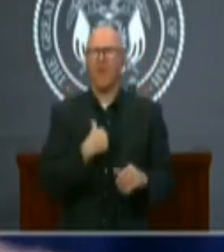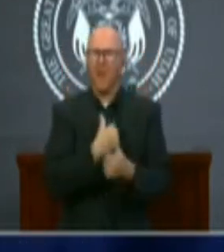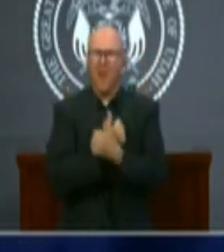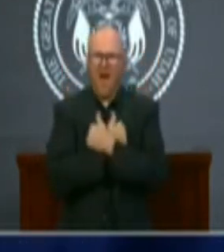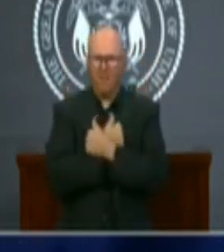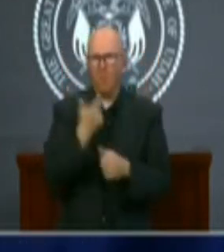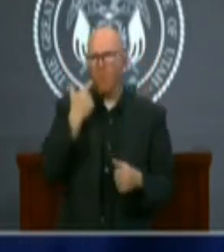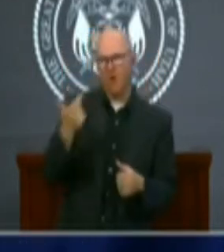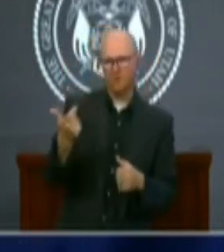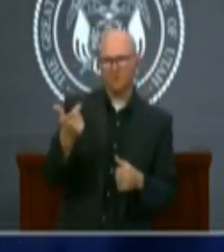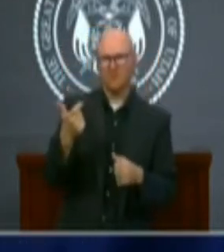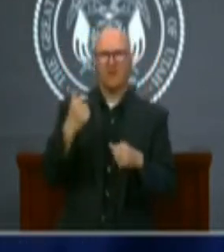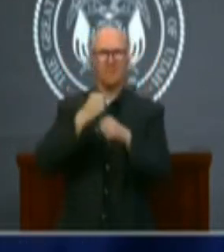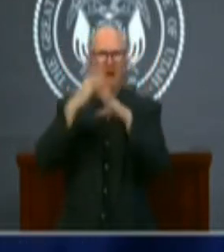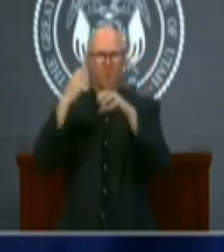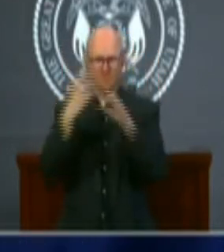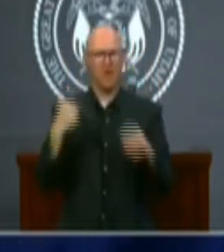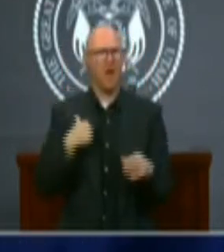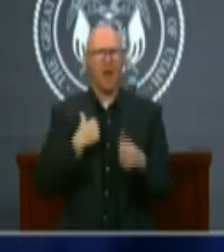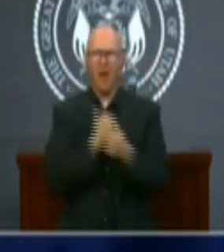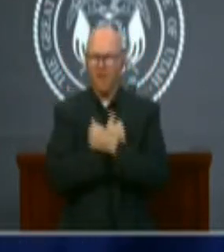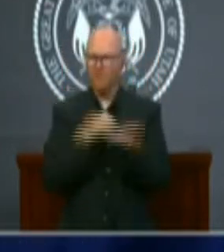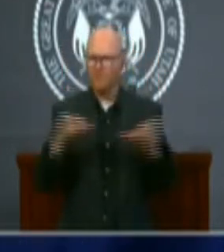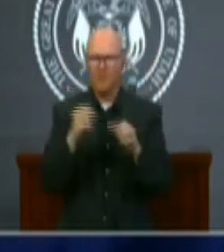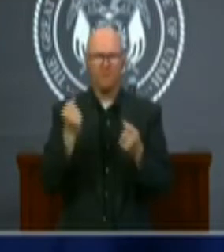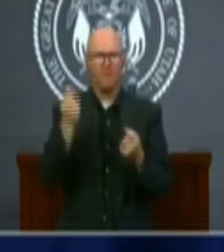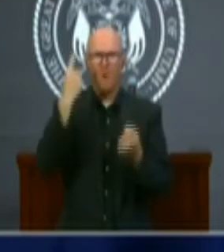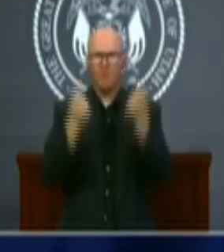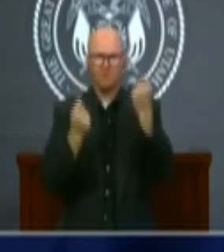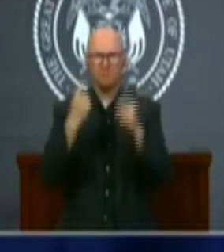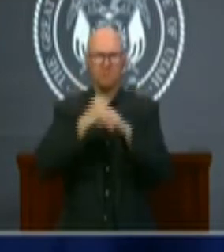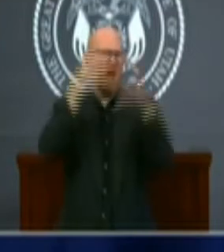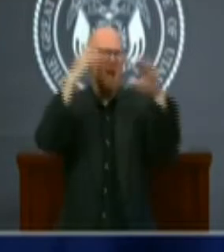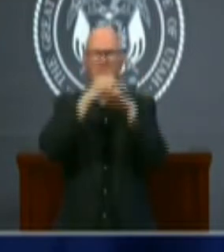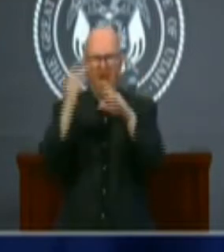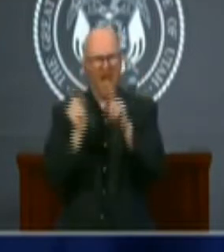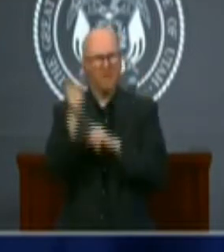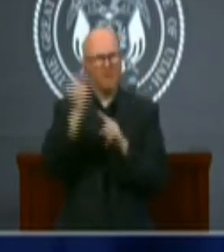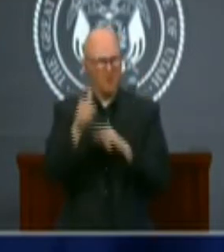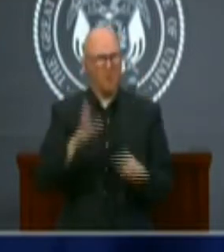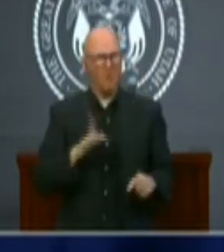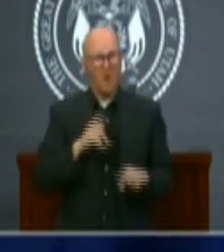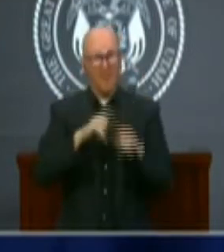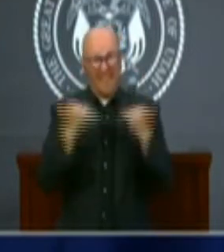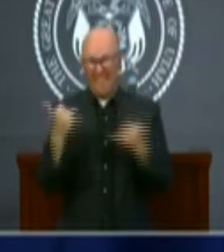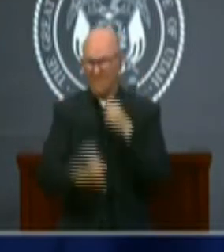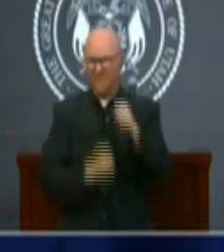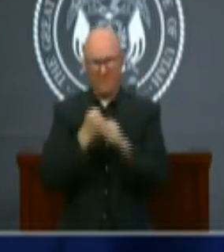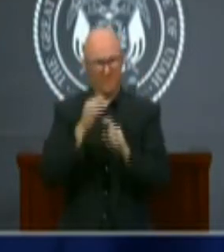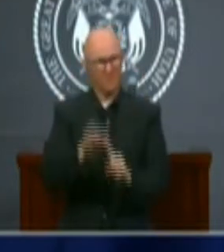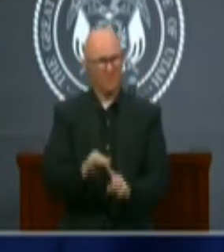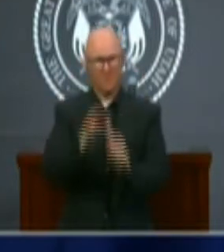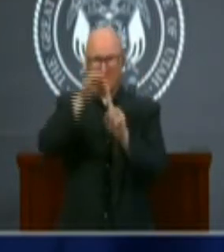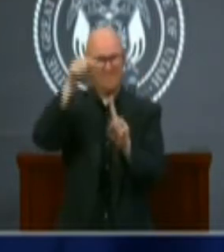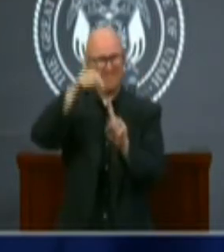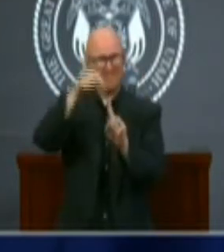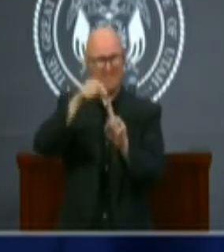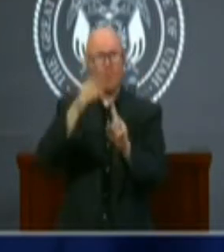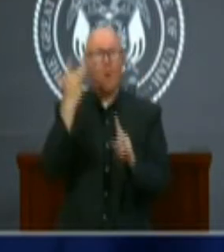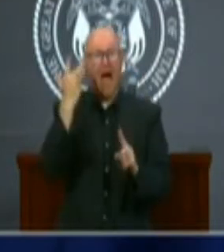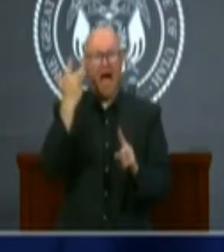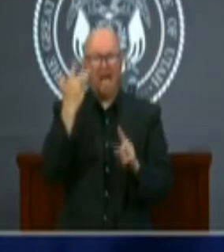do fireworks every year with my kids and with my family. But there are rare circumstances when things are